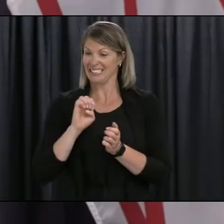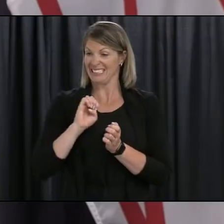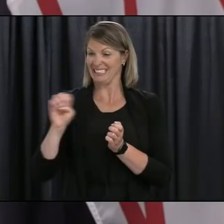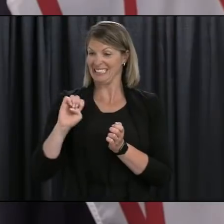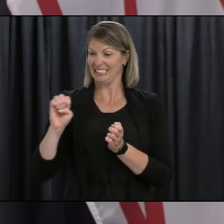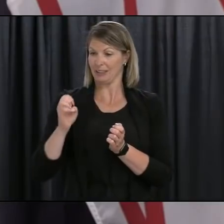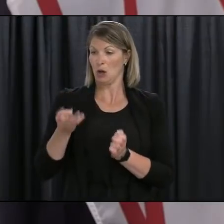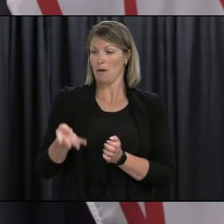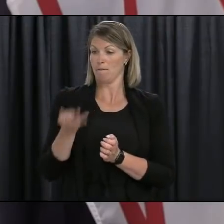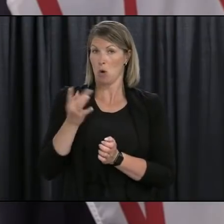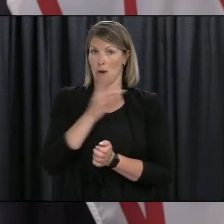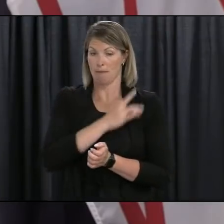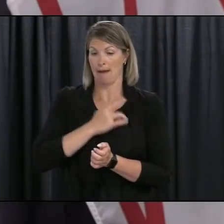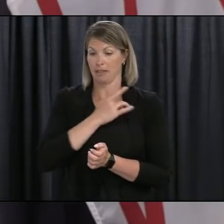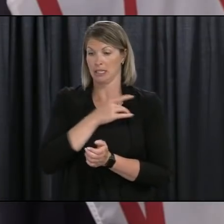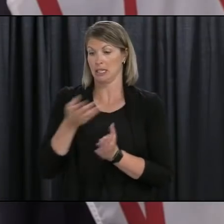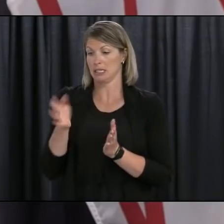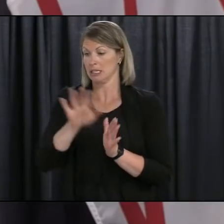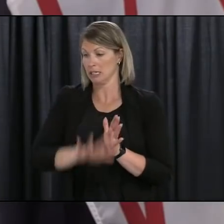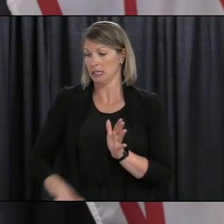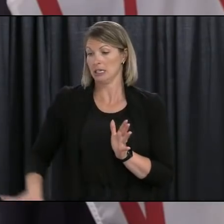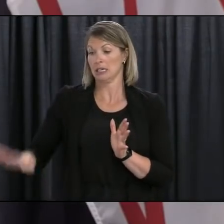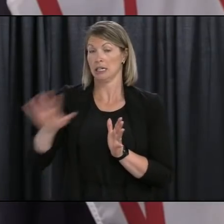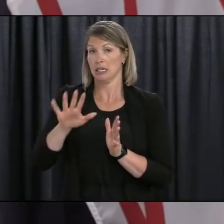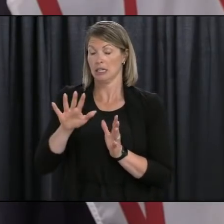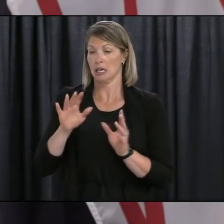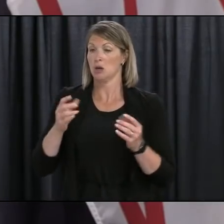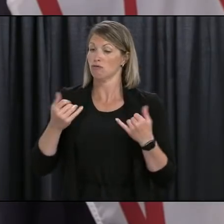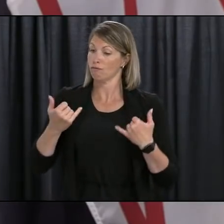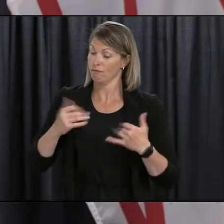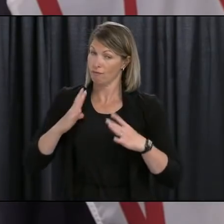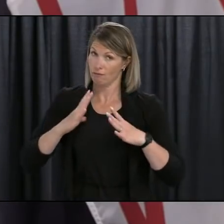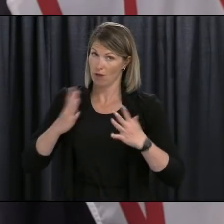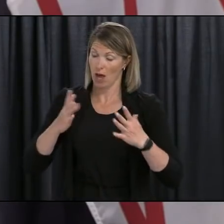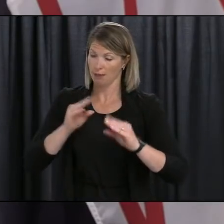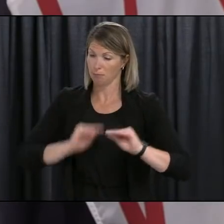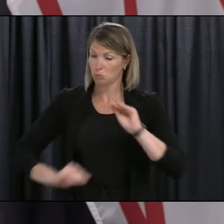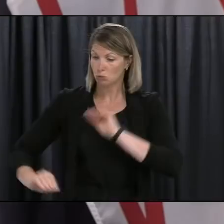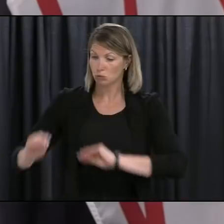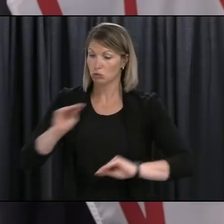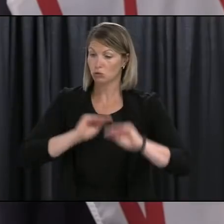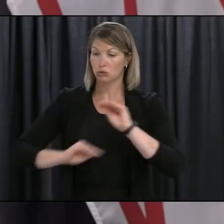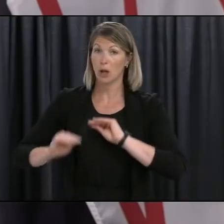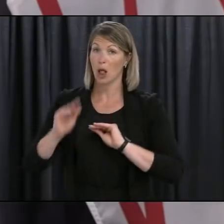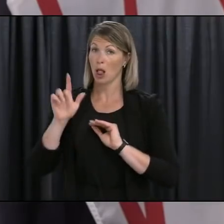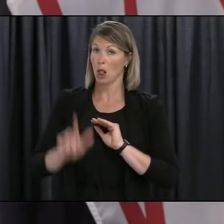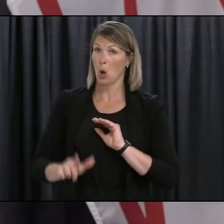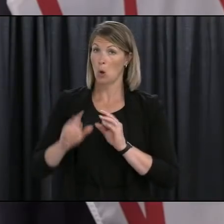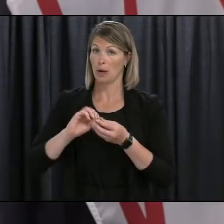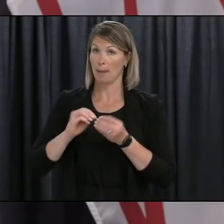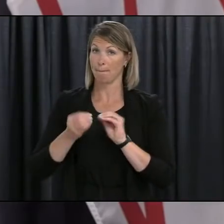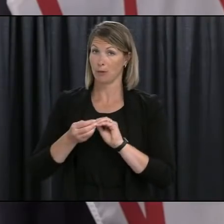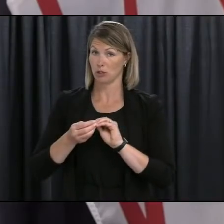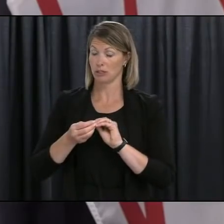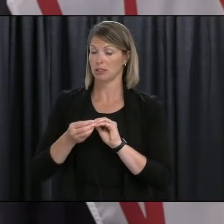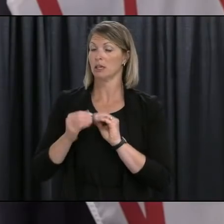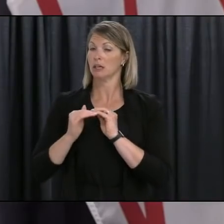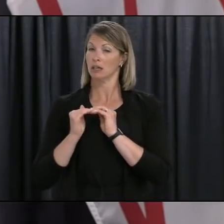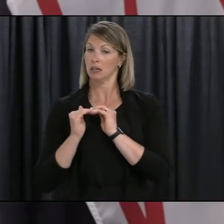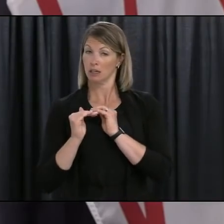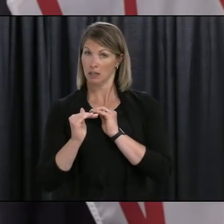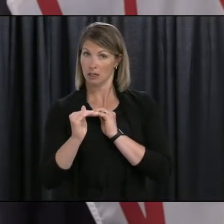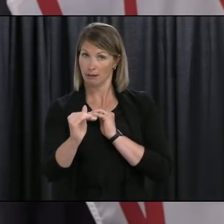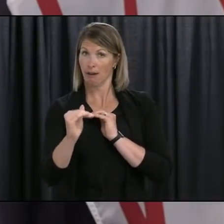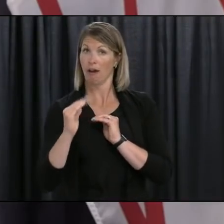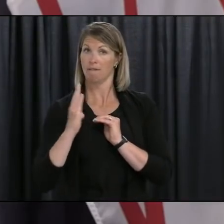do that safely as well. Then monitor the situation before the final decision is made. But based on the incubation period, 14 days